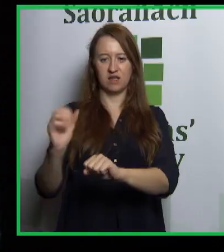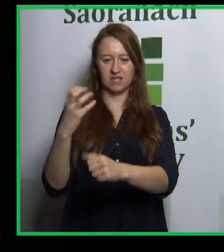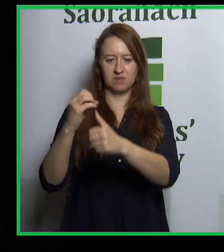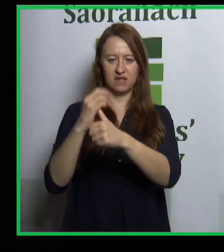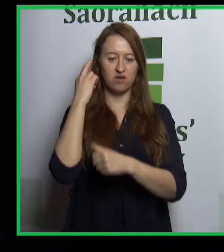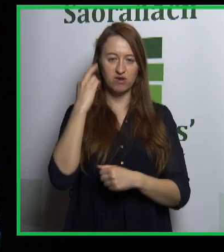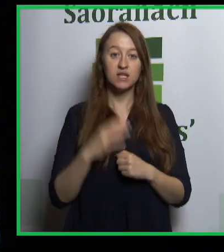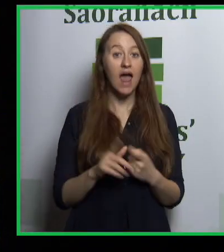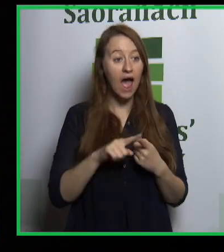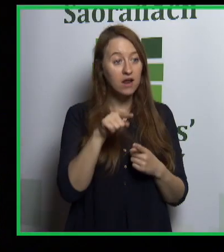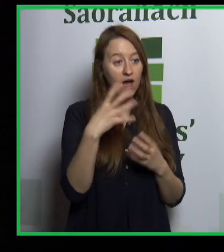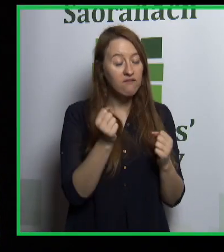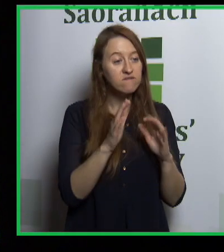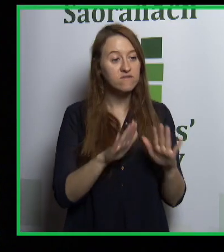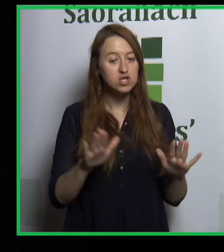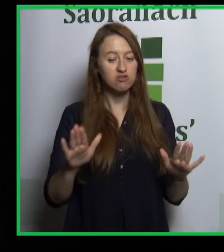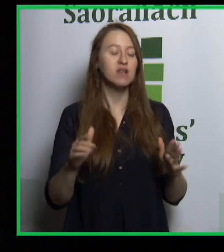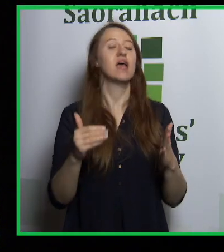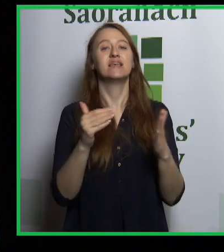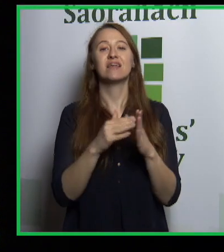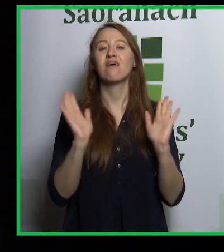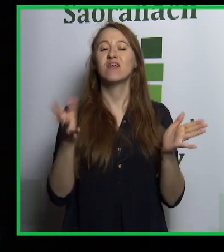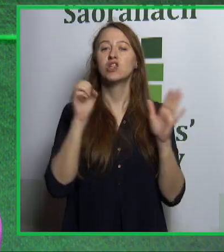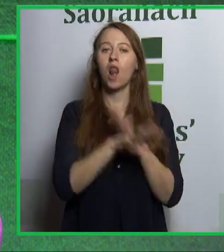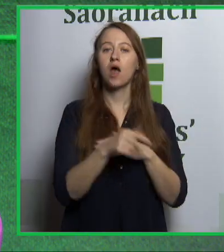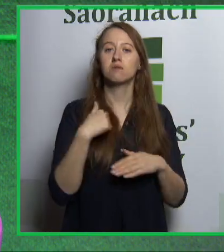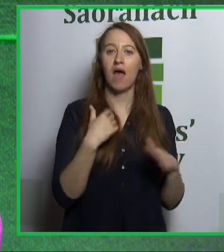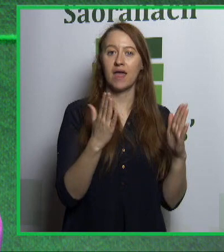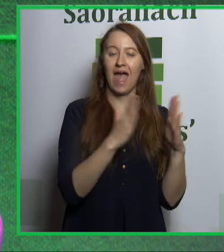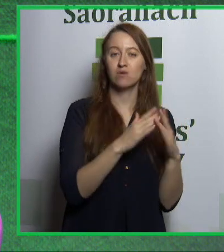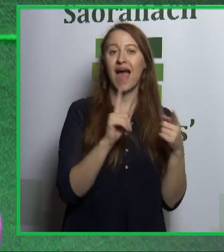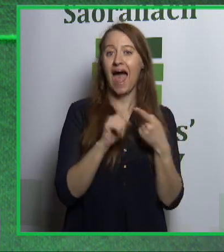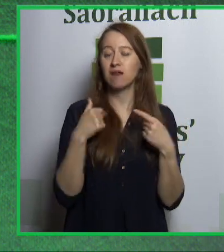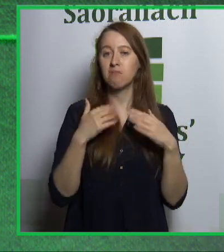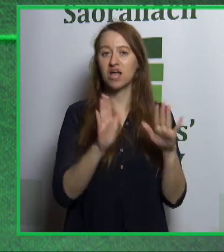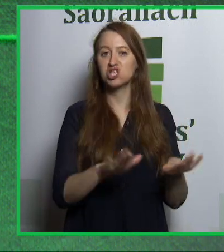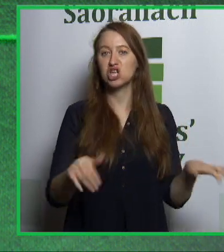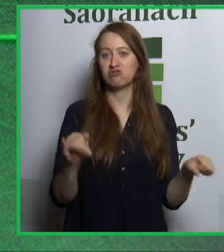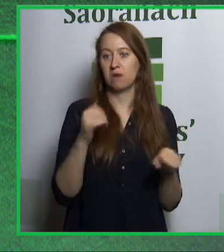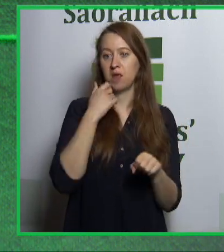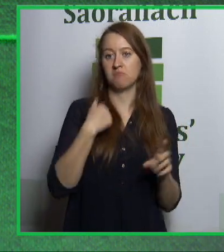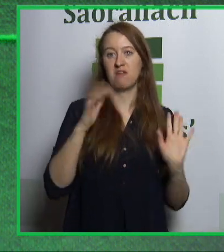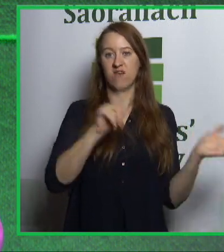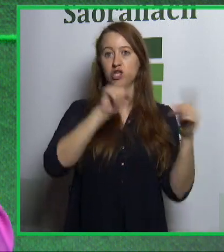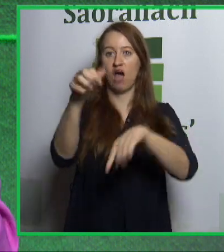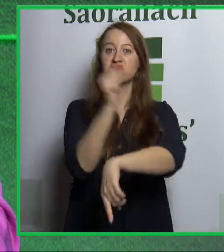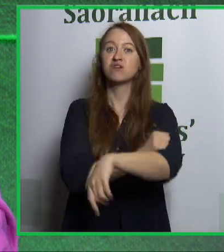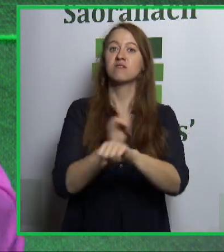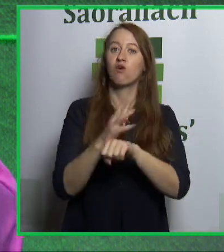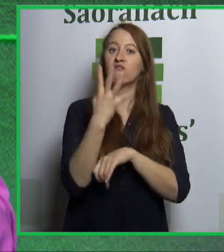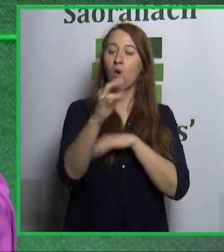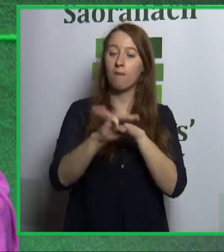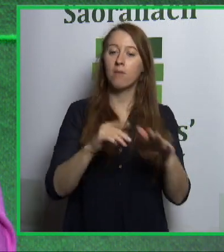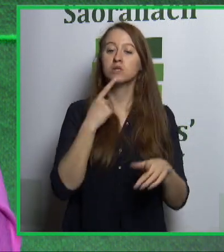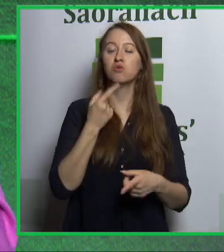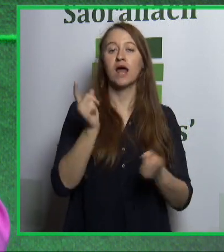your children? I lost my home and my children for a 4-month sentence. I went in and I explained the circumstances to the judge, you know, that